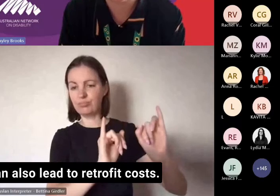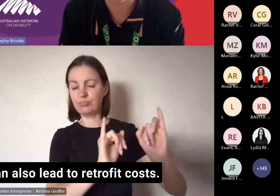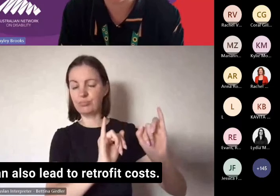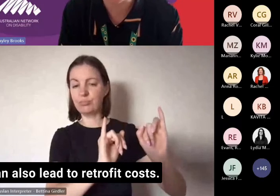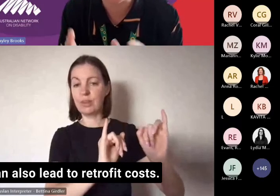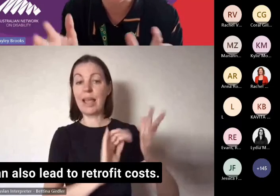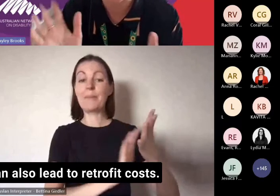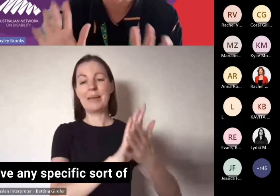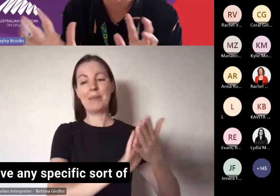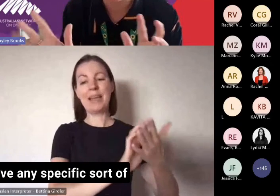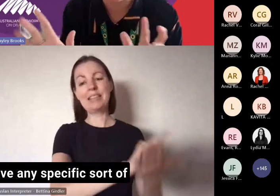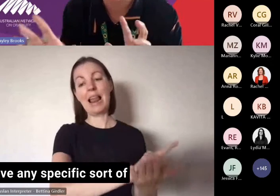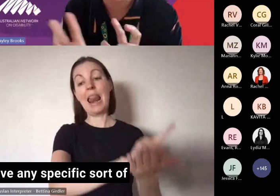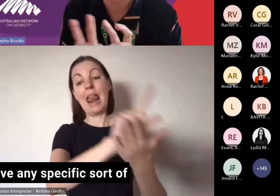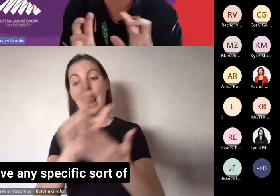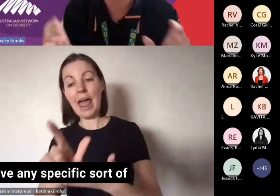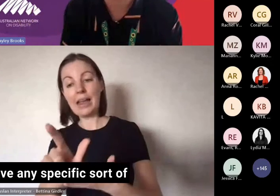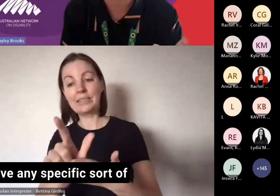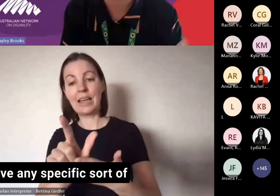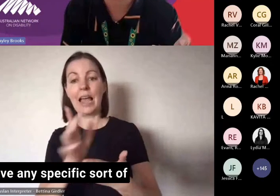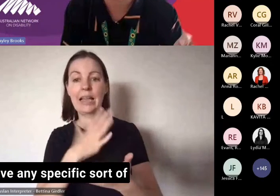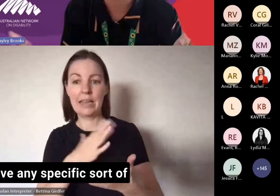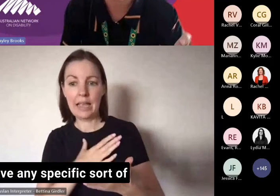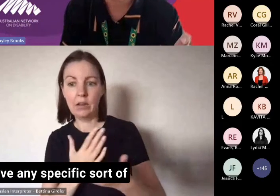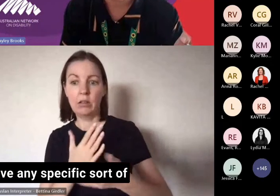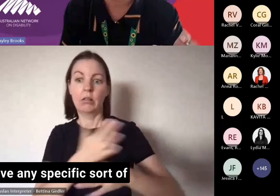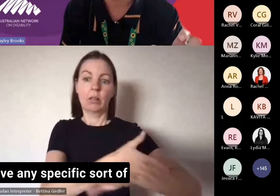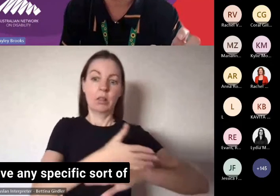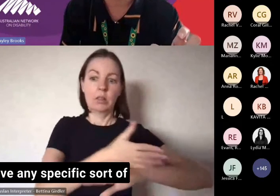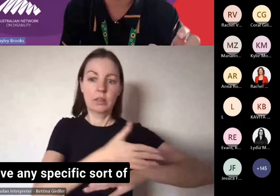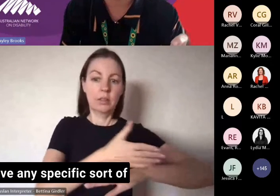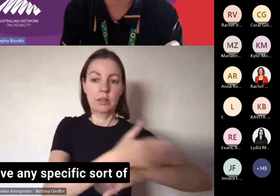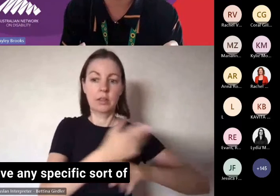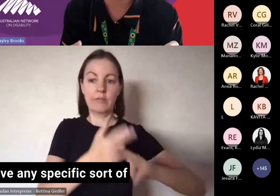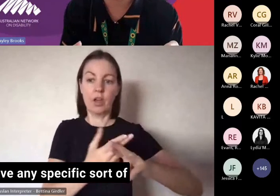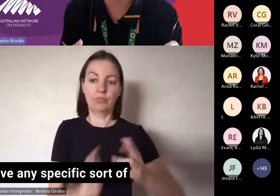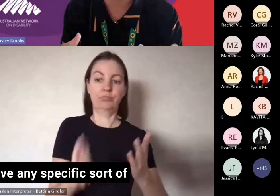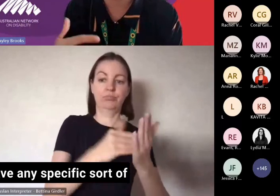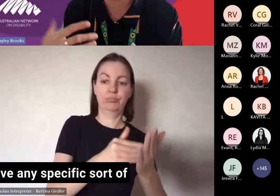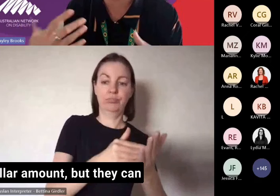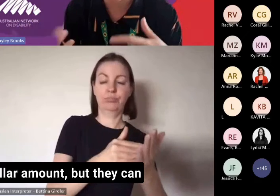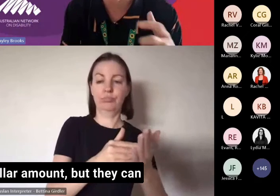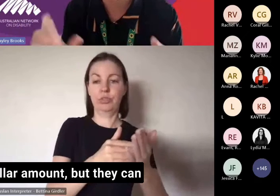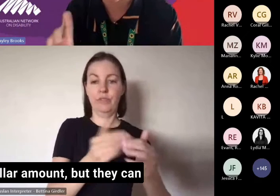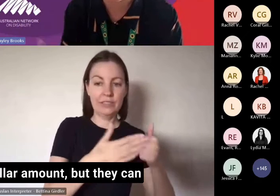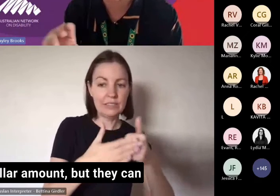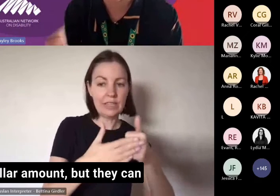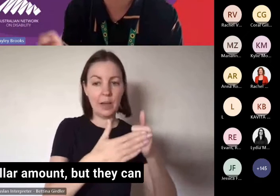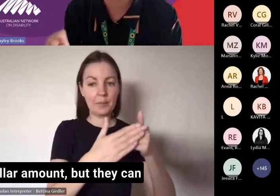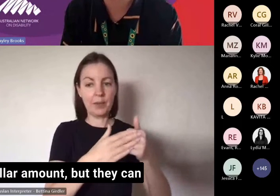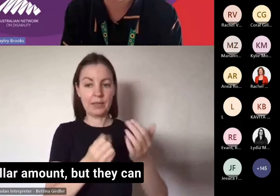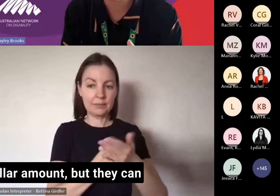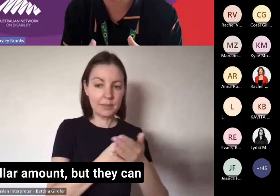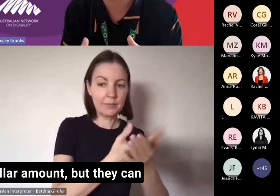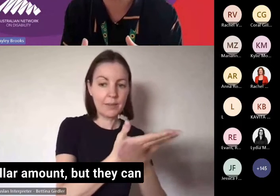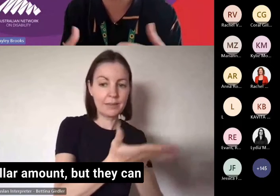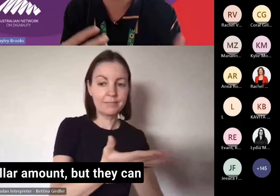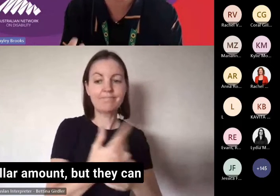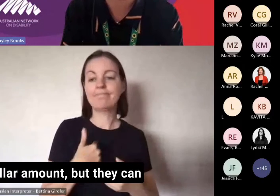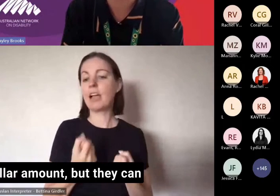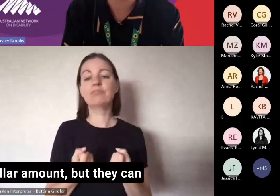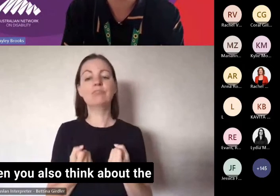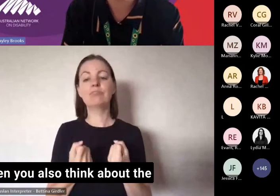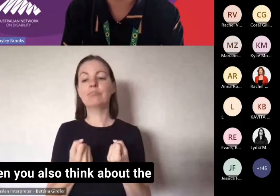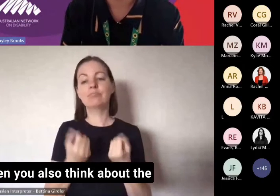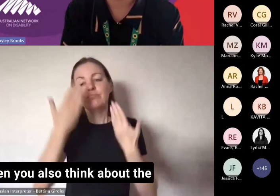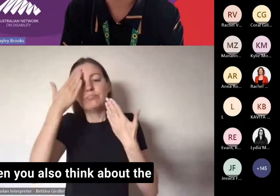retrofit costs. And I don't have any specific sort of costs for the dollar amount, but